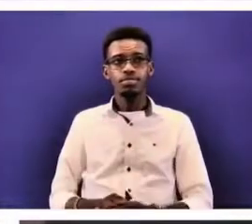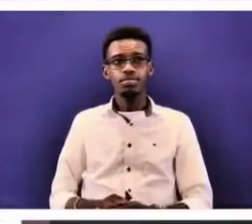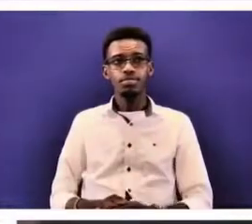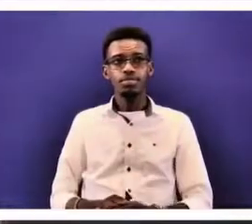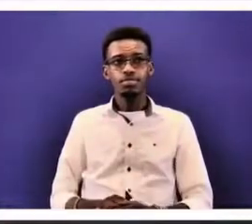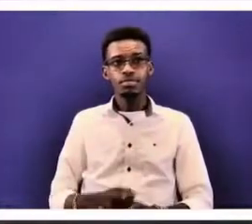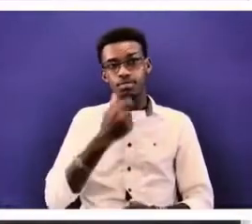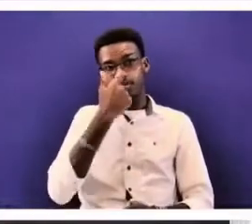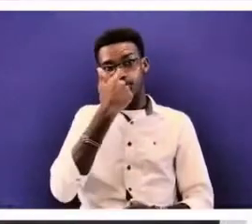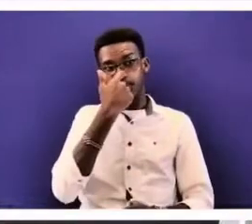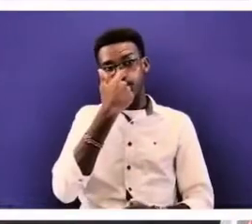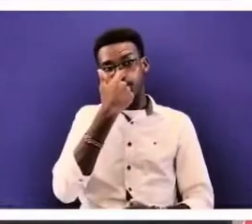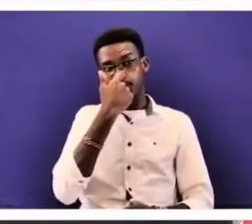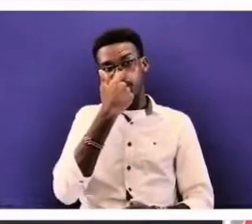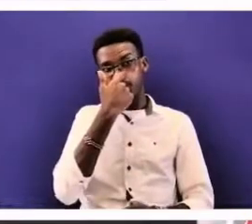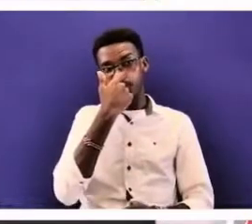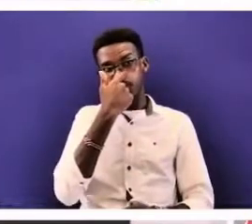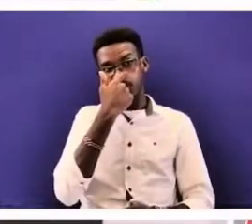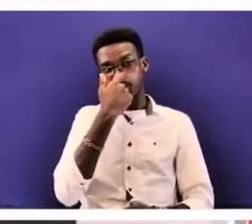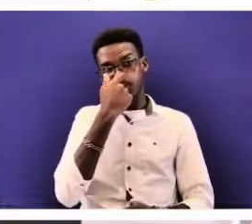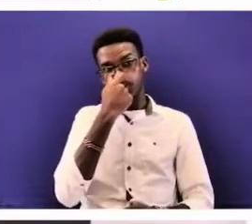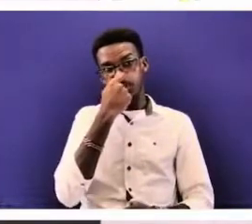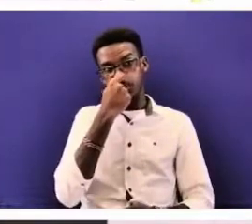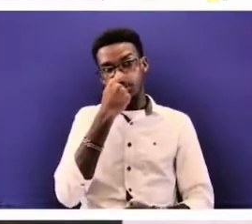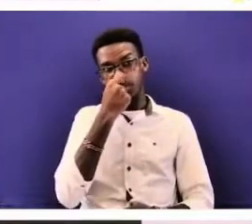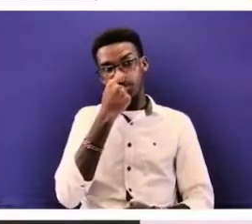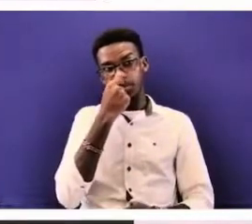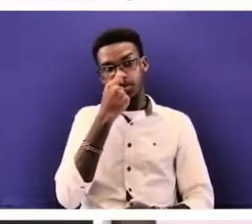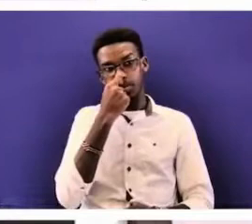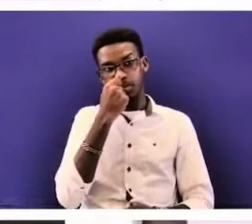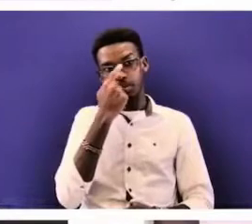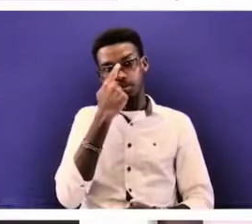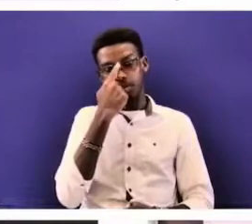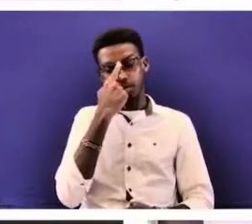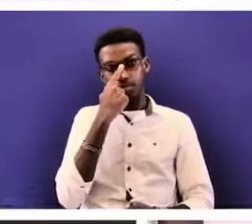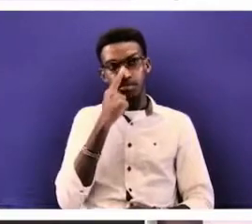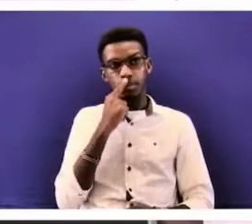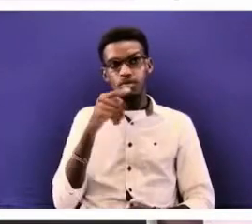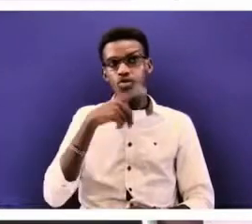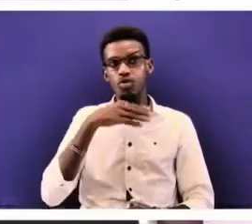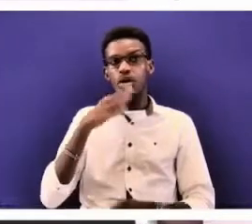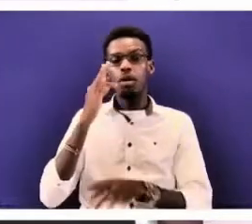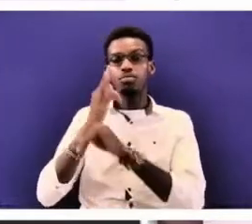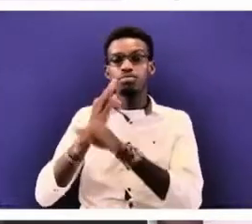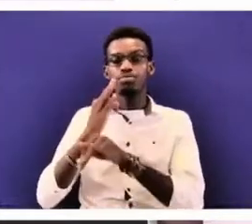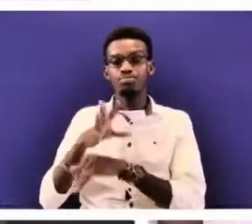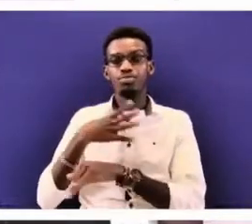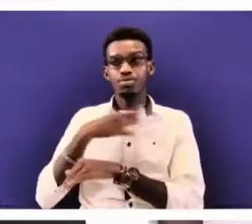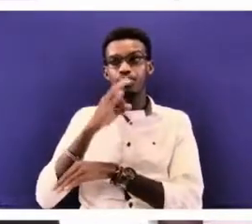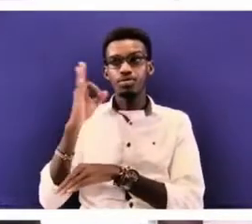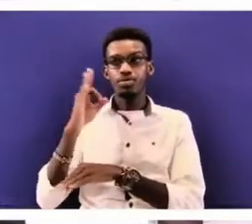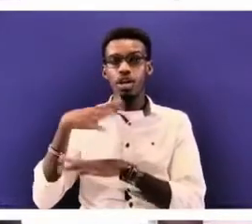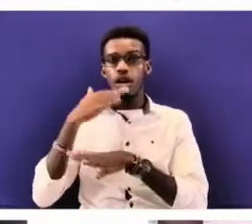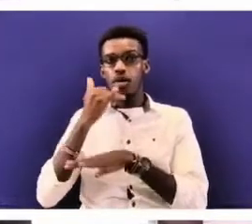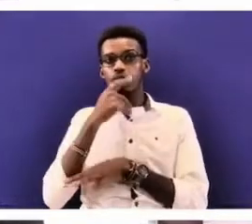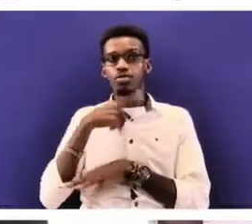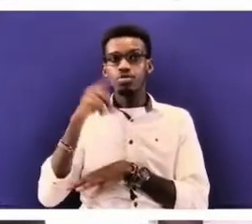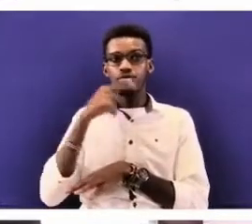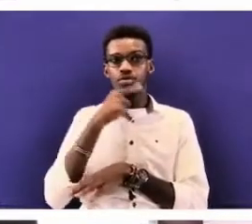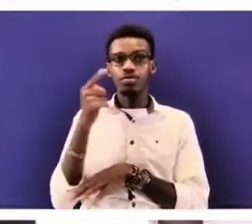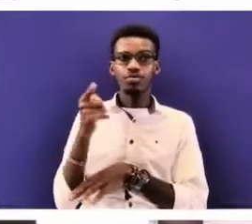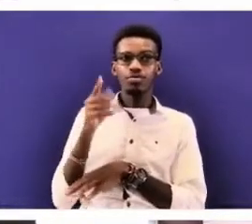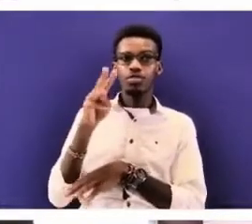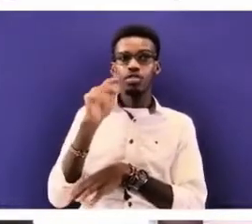this service? Well, I'm going out at this service. I'm not going to stay here if she's here. We write people off. How many times have I corrected you,